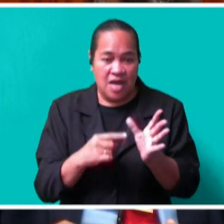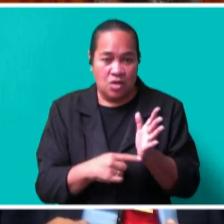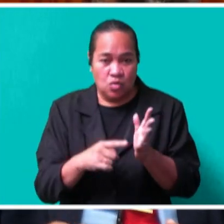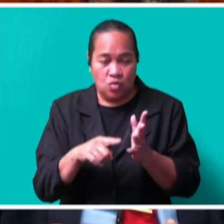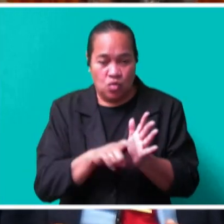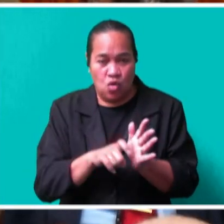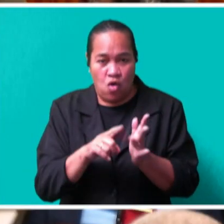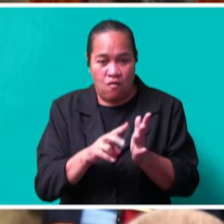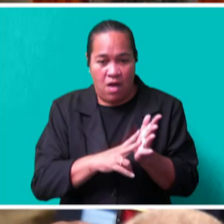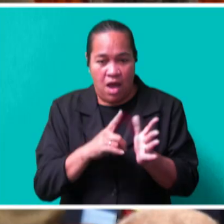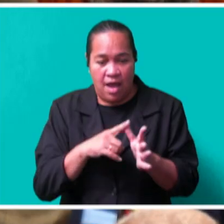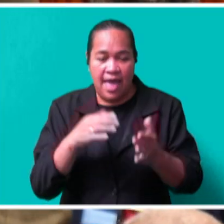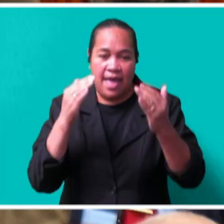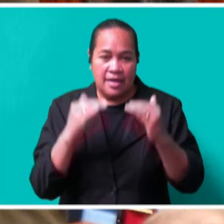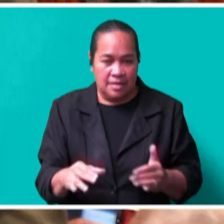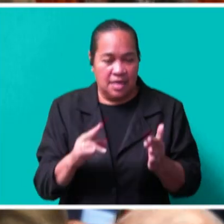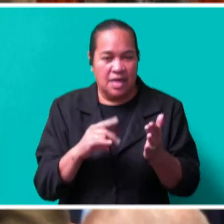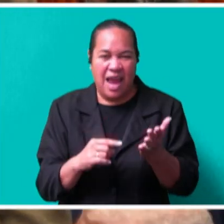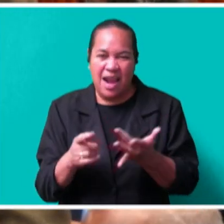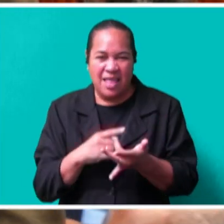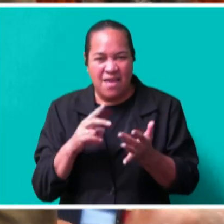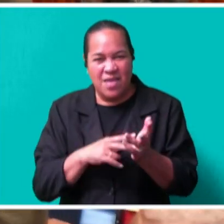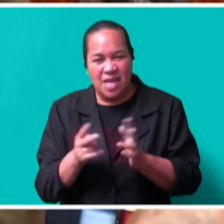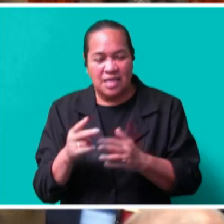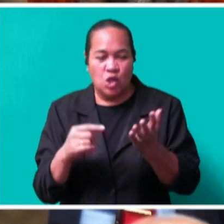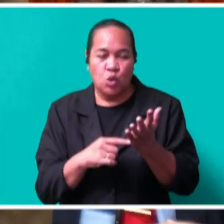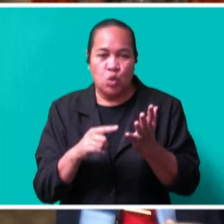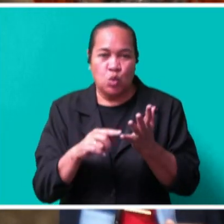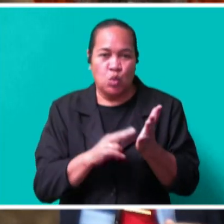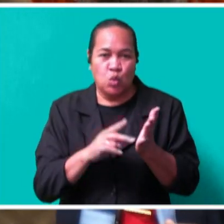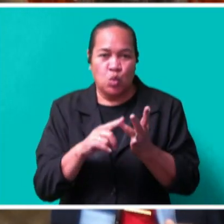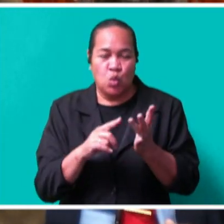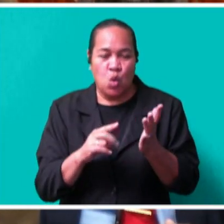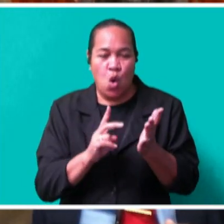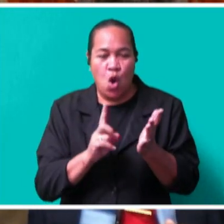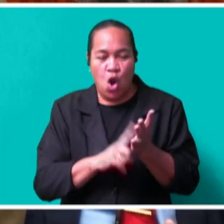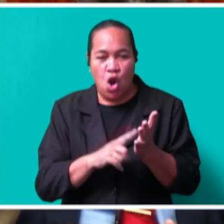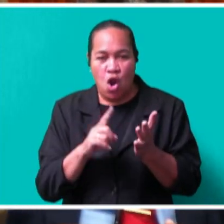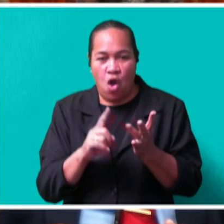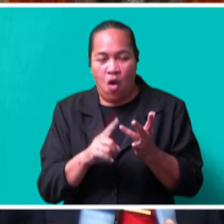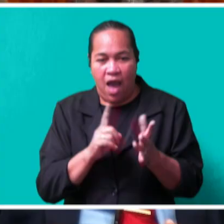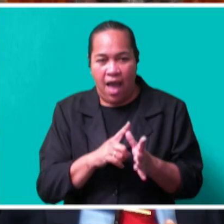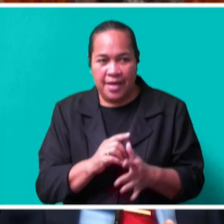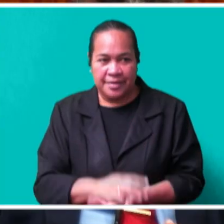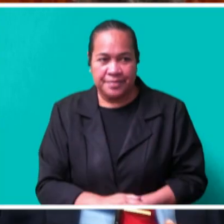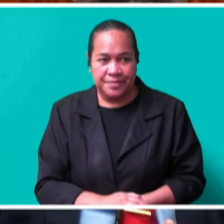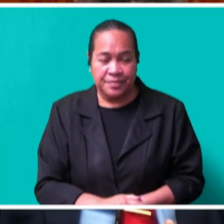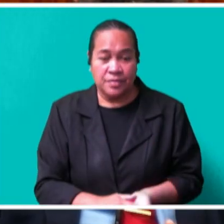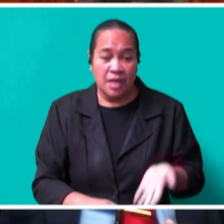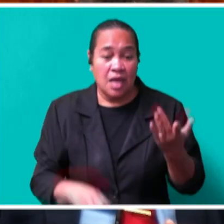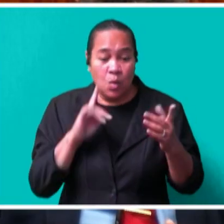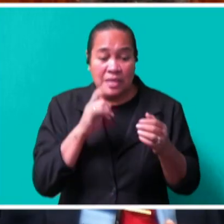village in Tunabuna. And Phase 1 is scheduled to run from